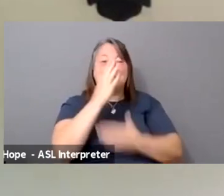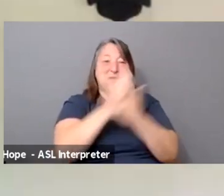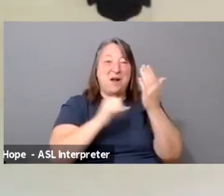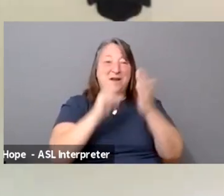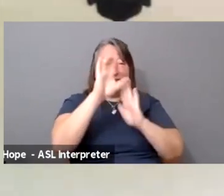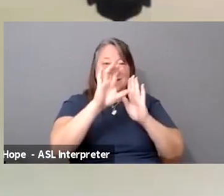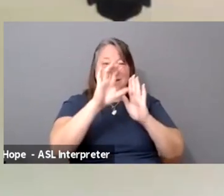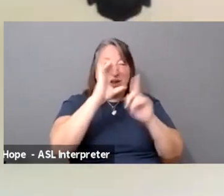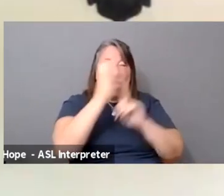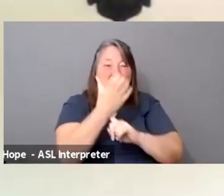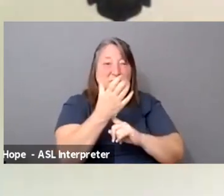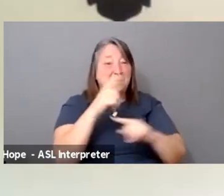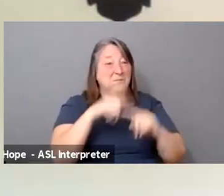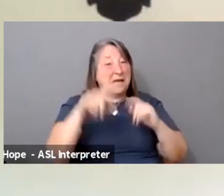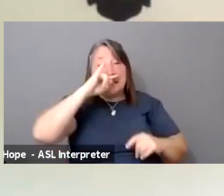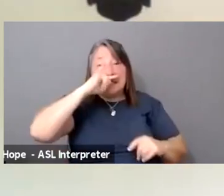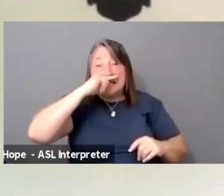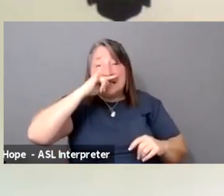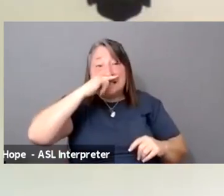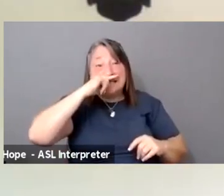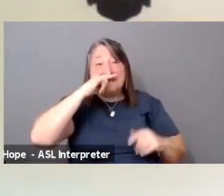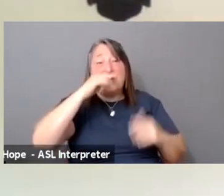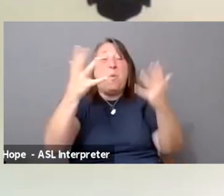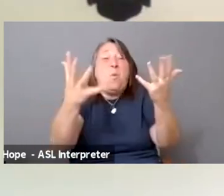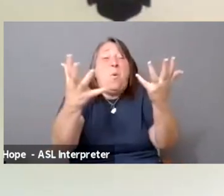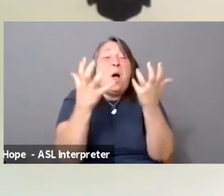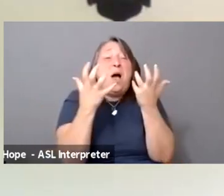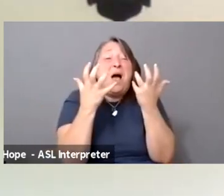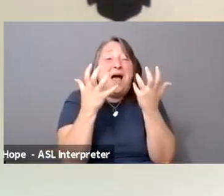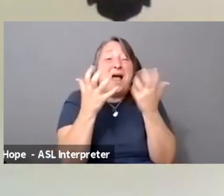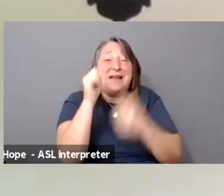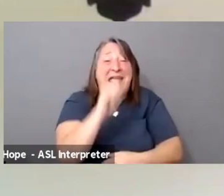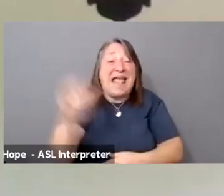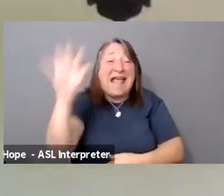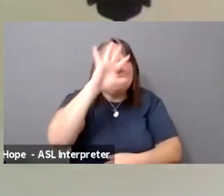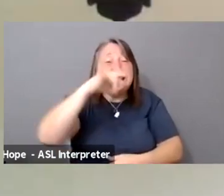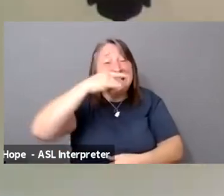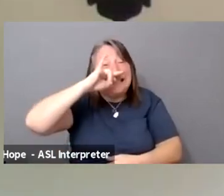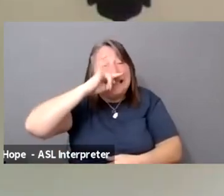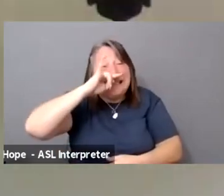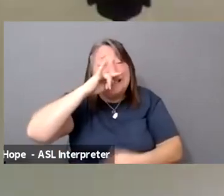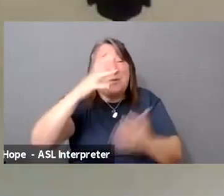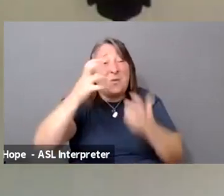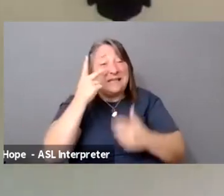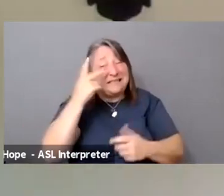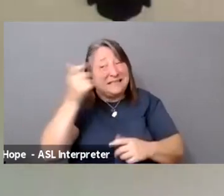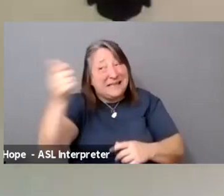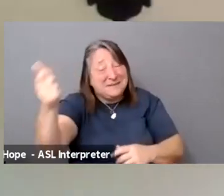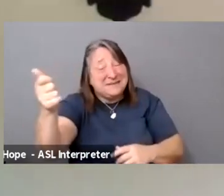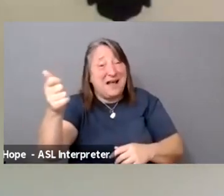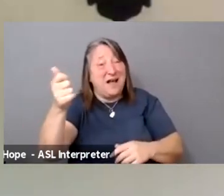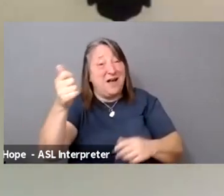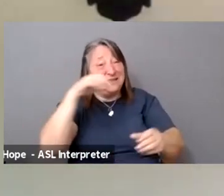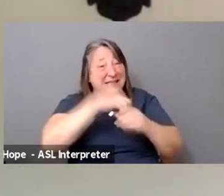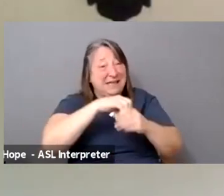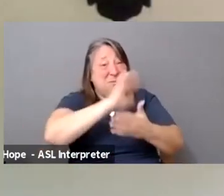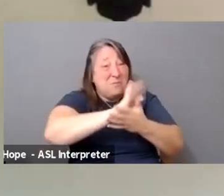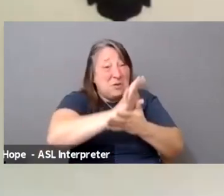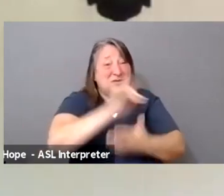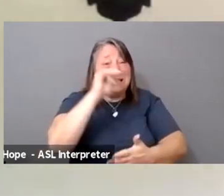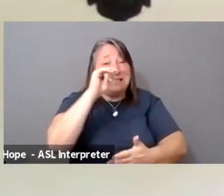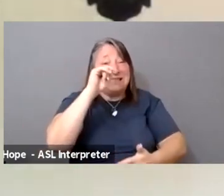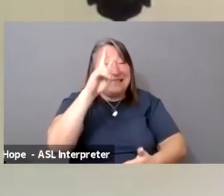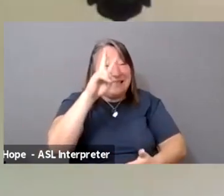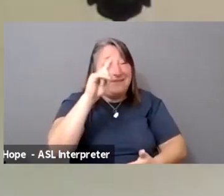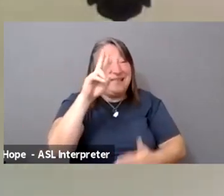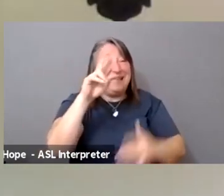But you know, kids want it, they crave it. They're craving to see themselves on screen. So I'm really